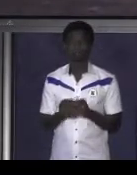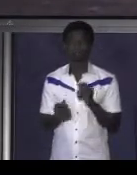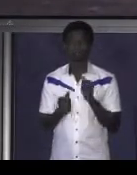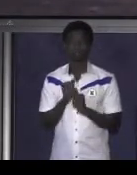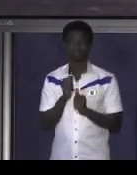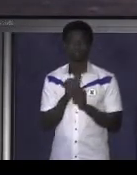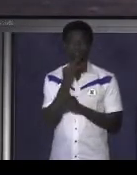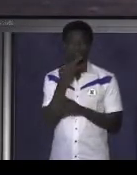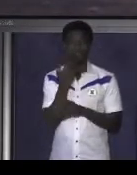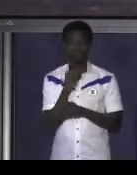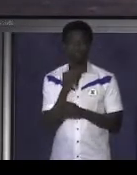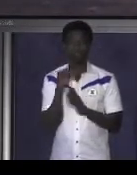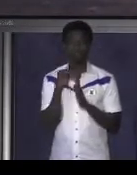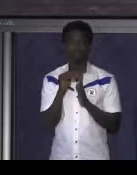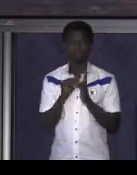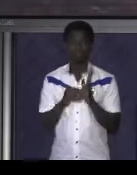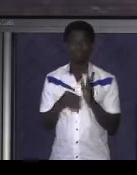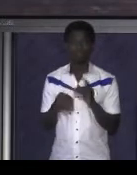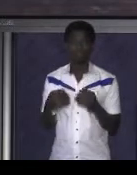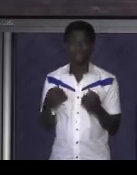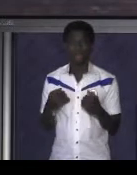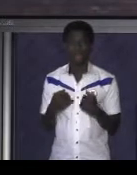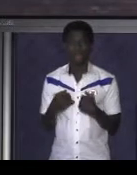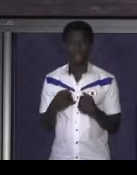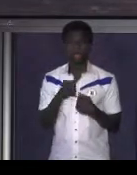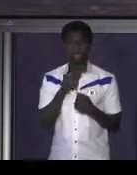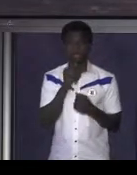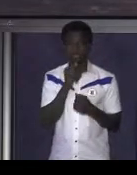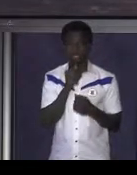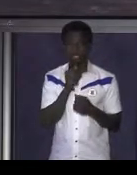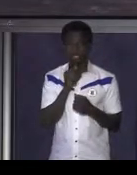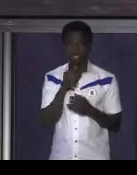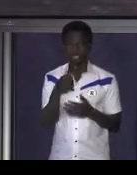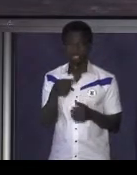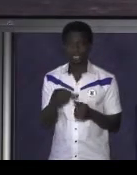Which of the following has a silent letter?